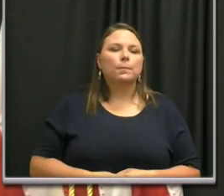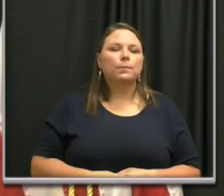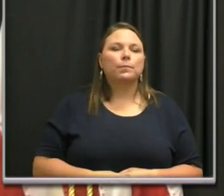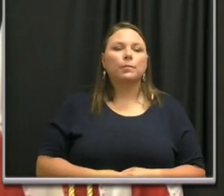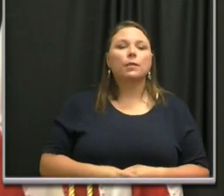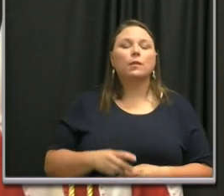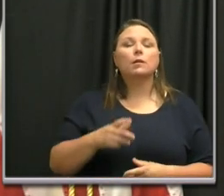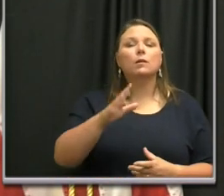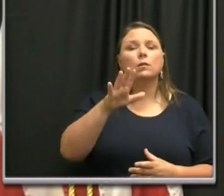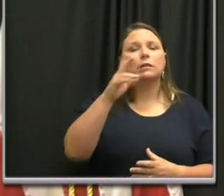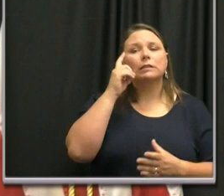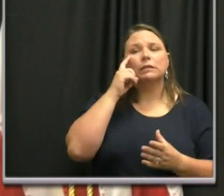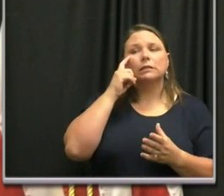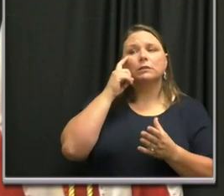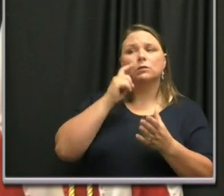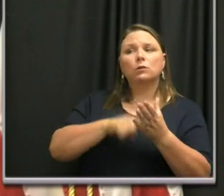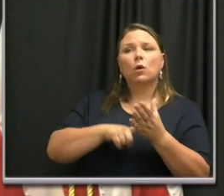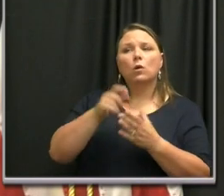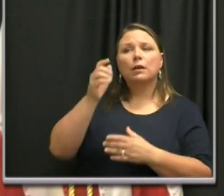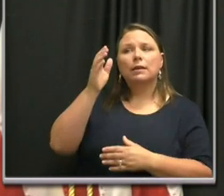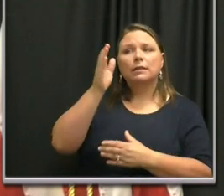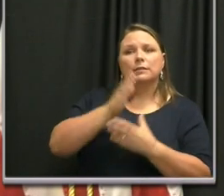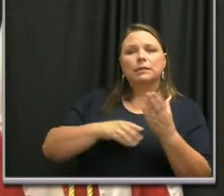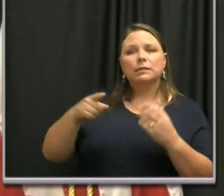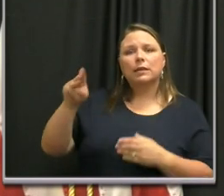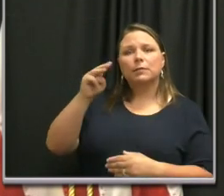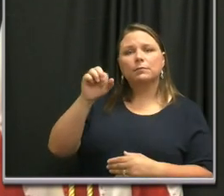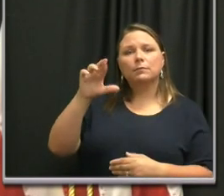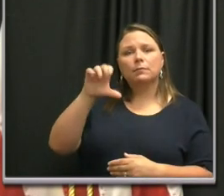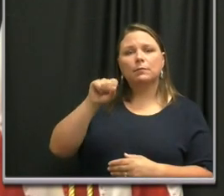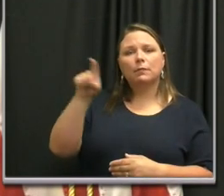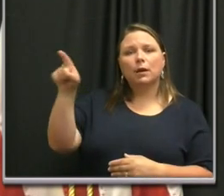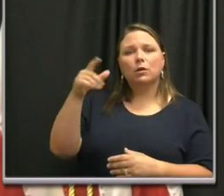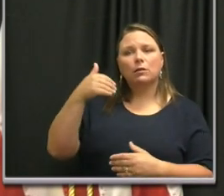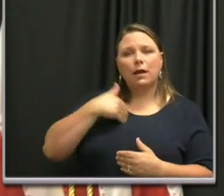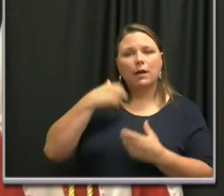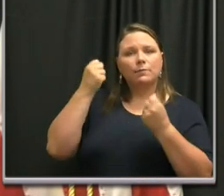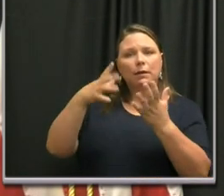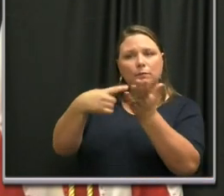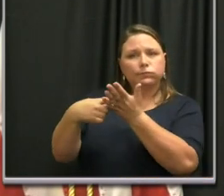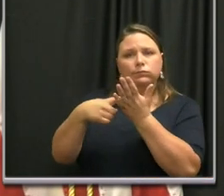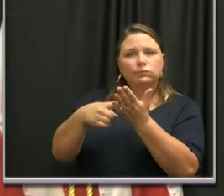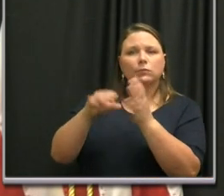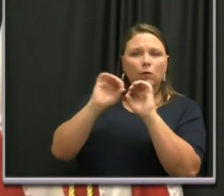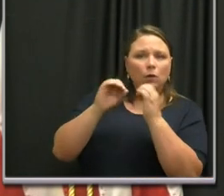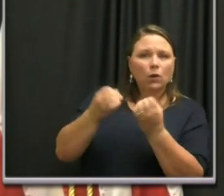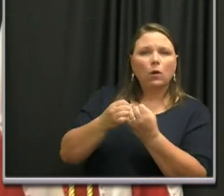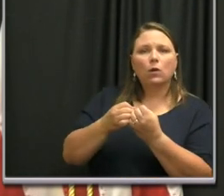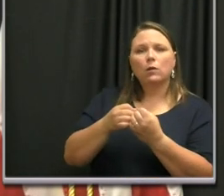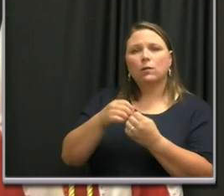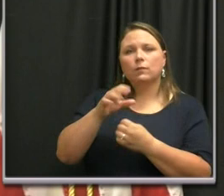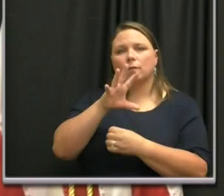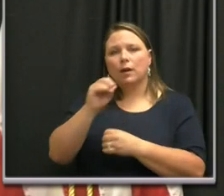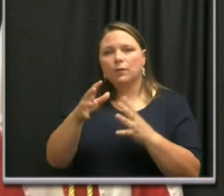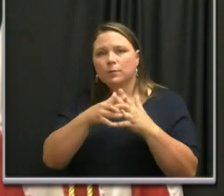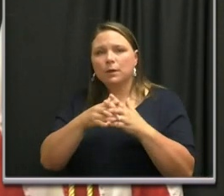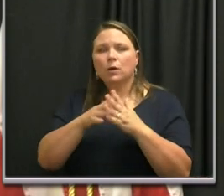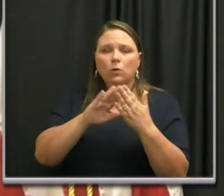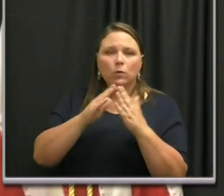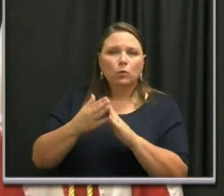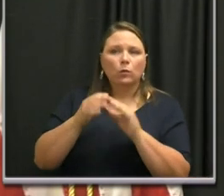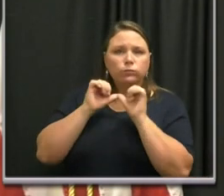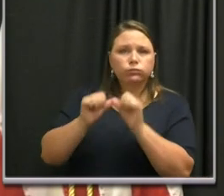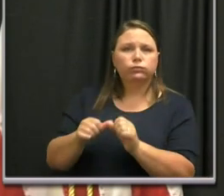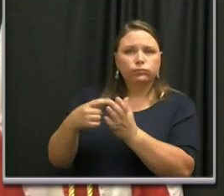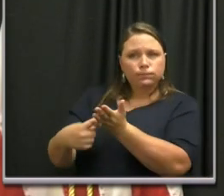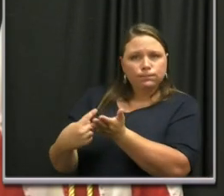Cooper, we've seen a previous mayor hold a number of citywide discussions many organizations in the African community continue to have